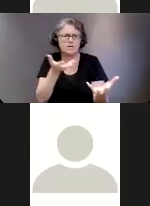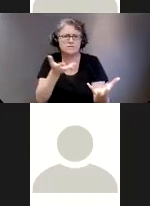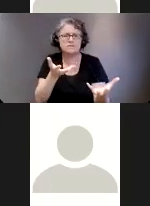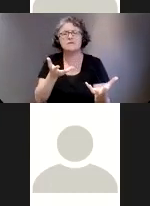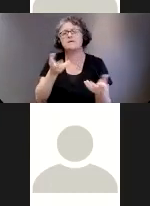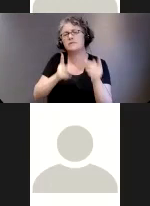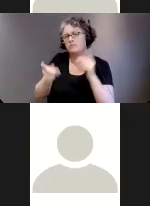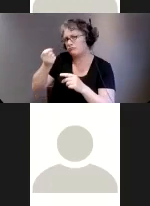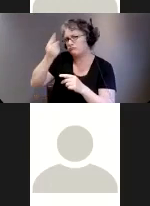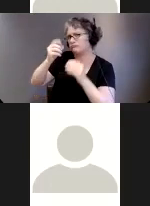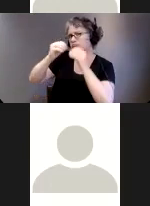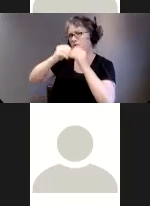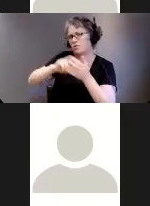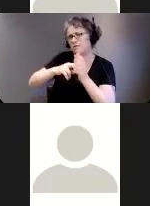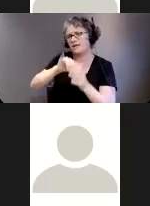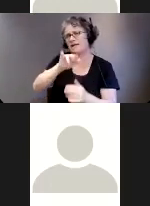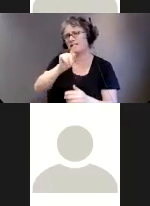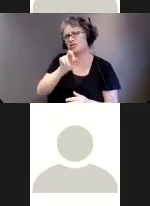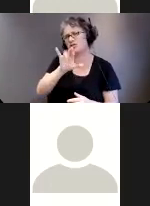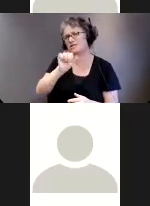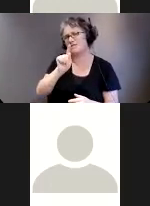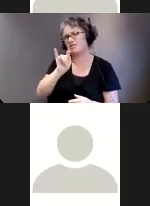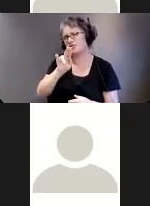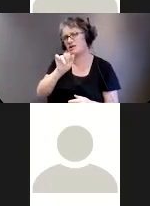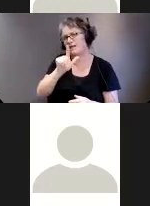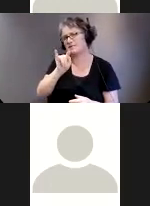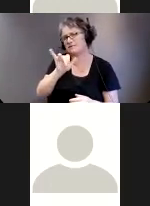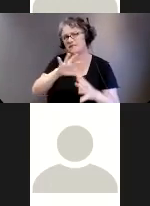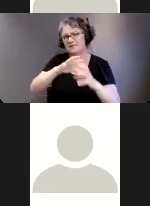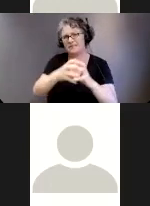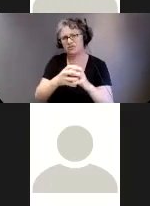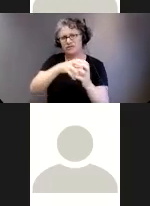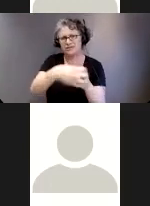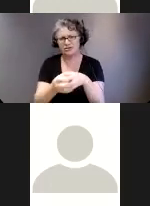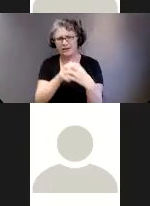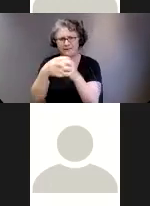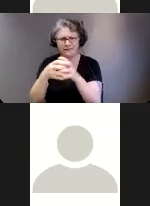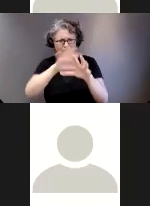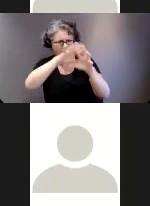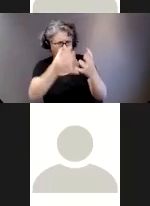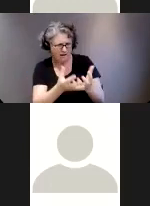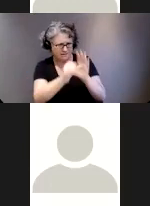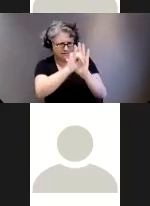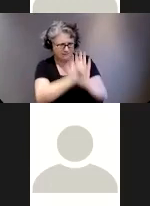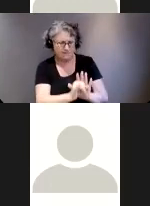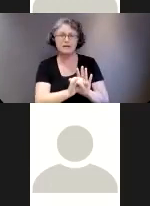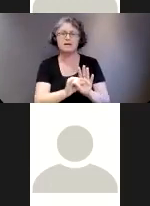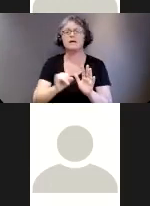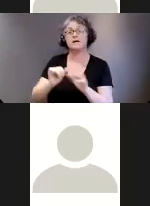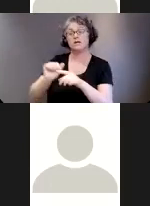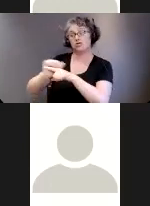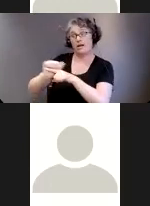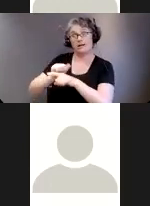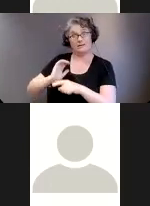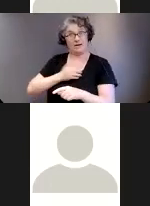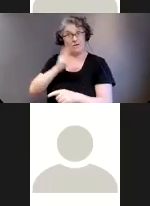knowledge around that and promising practices. And we definitely have some specific trainings on our training portal that